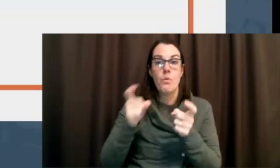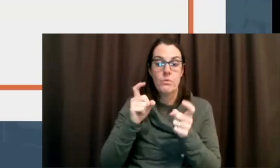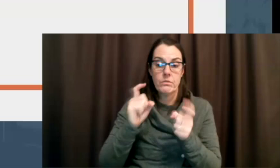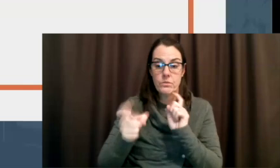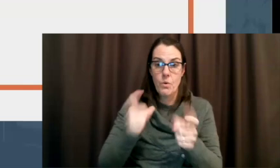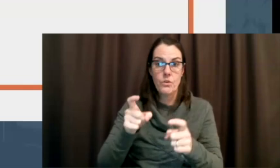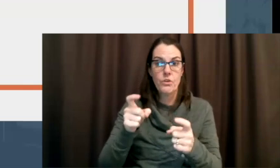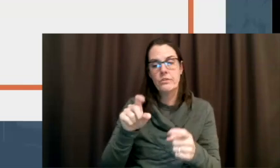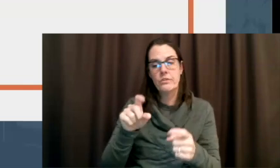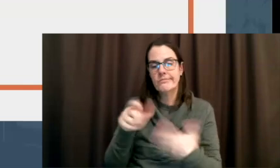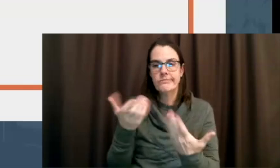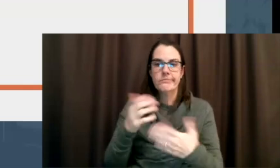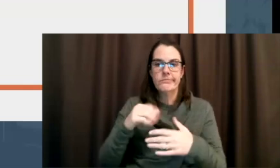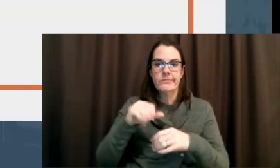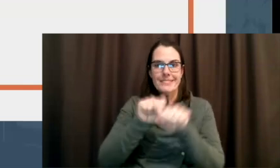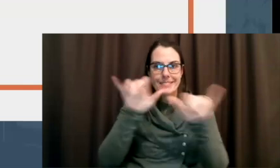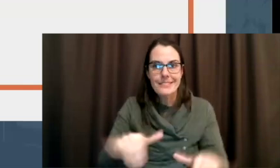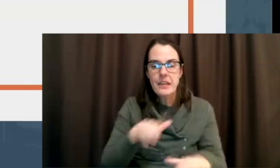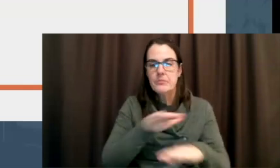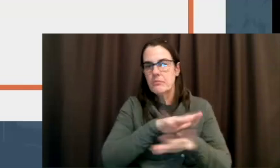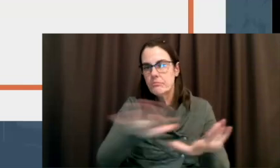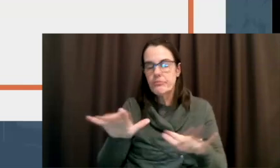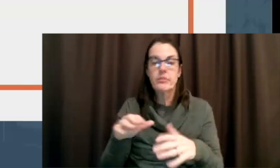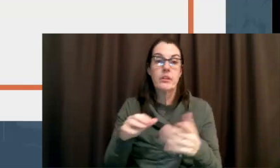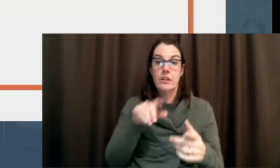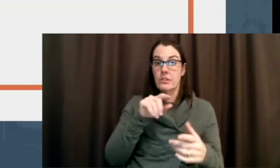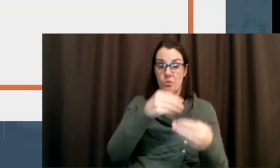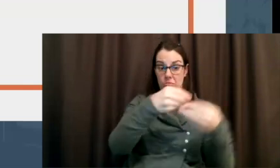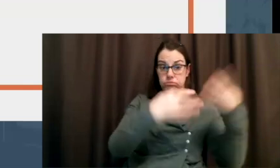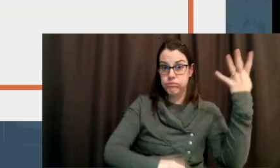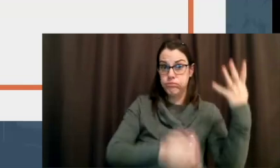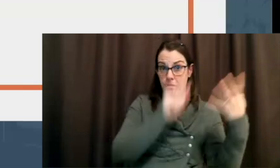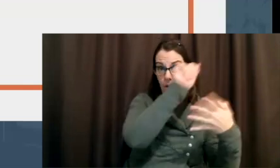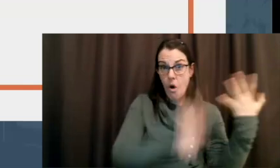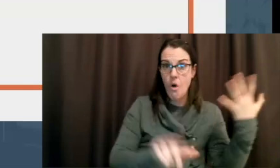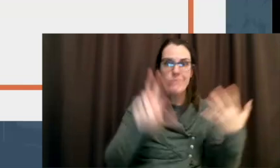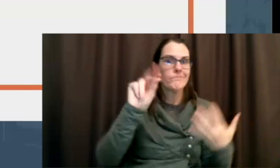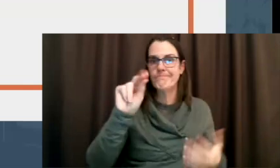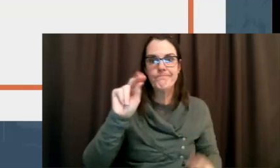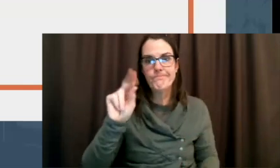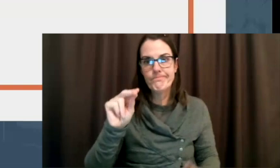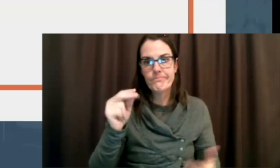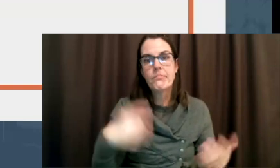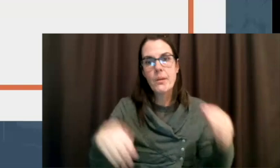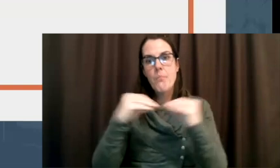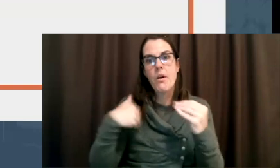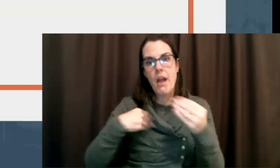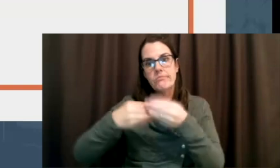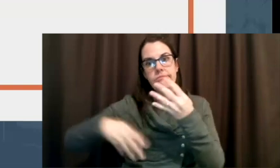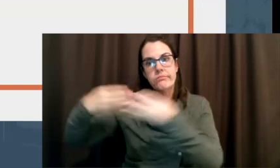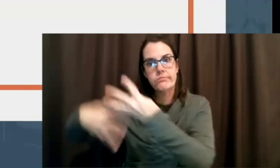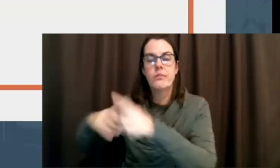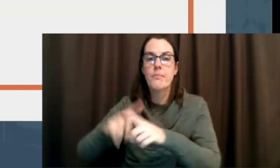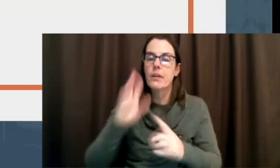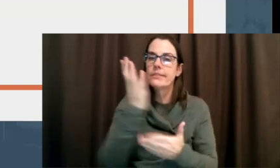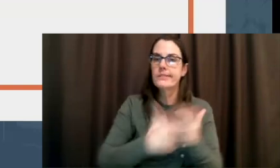there's also expense management apps. So this isn't the entirety of what a financial management system could be comprised of, but those are just some examples